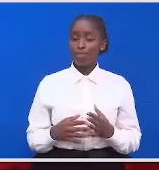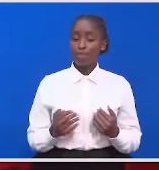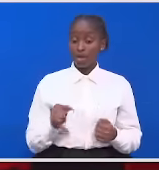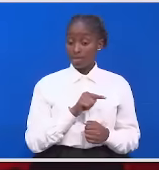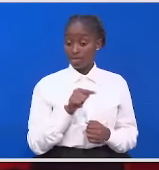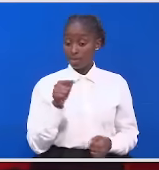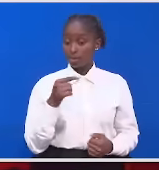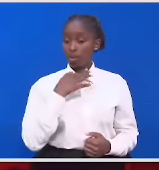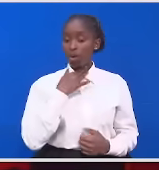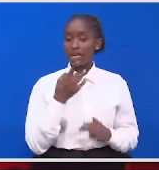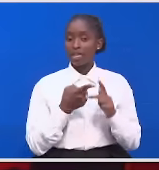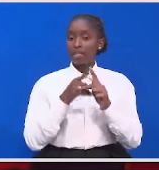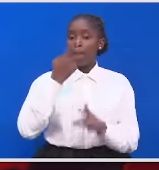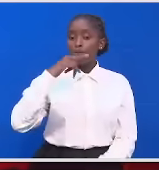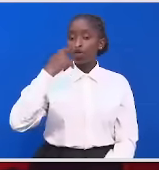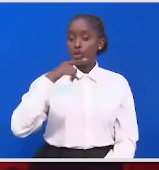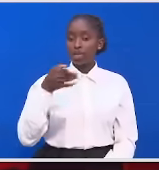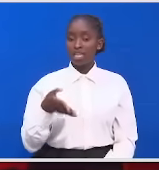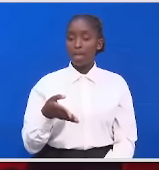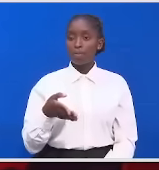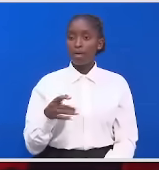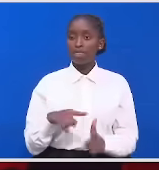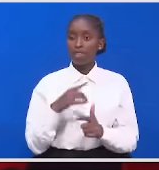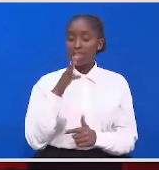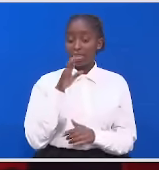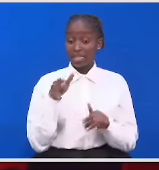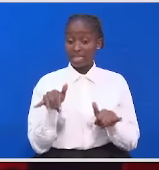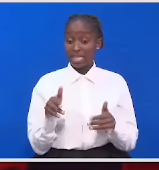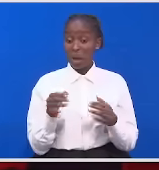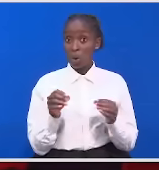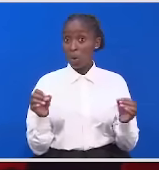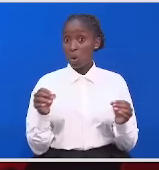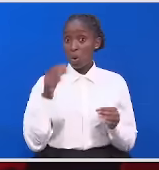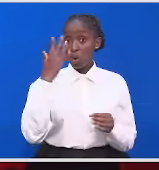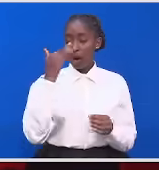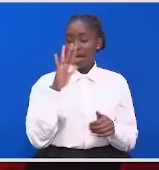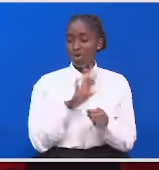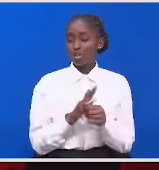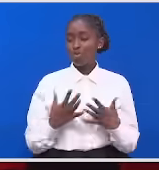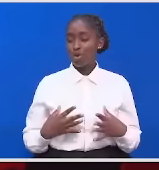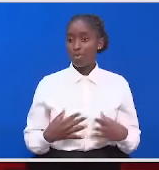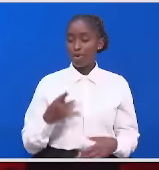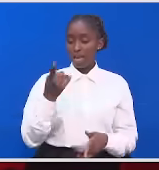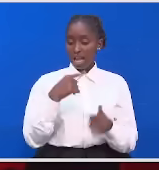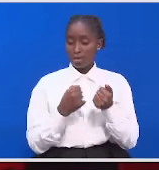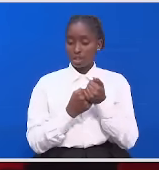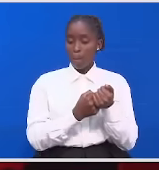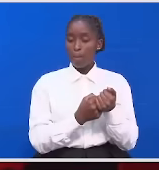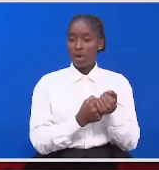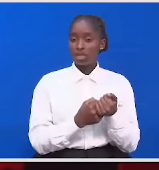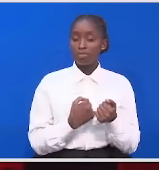start mentioning them here, we can be here the whole day. So walikuja kunipe support, moral